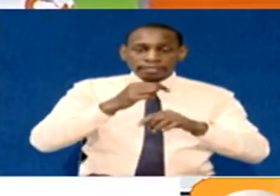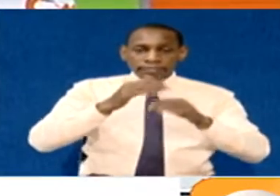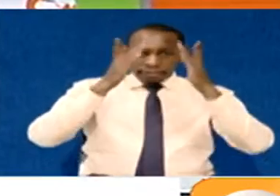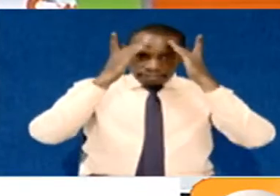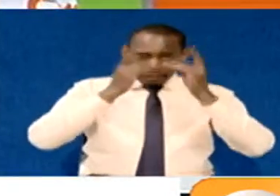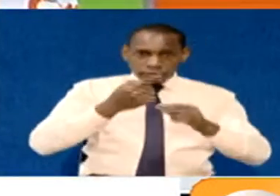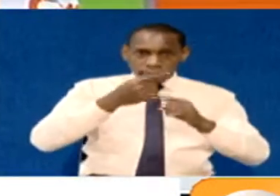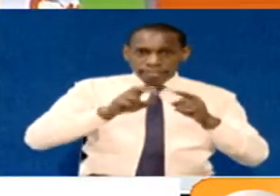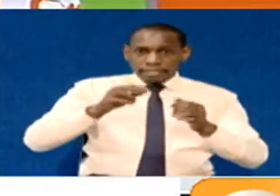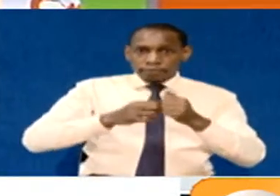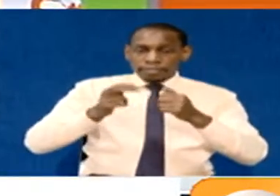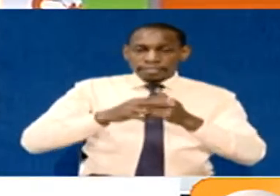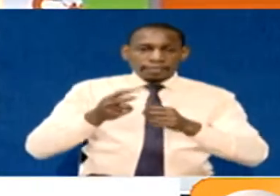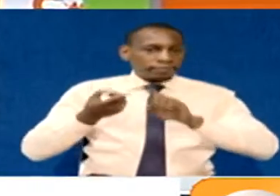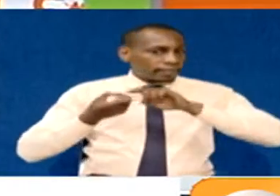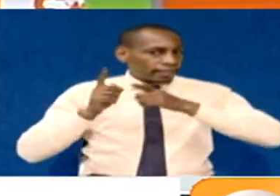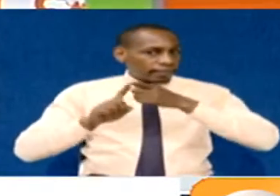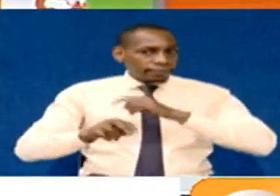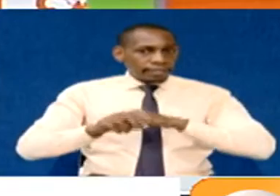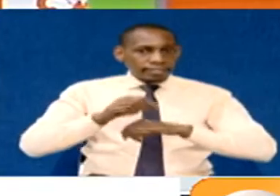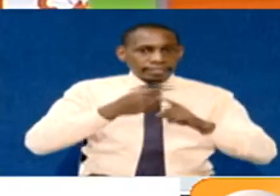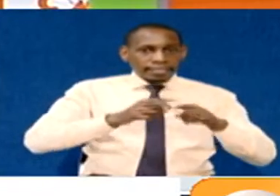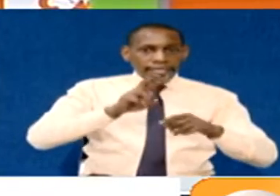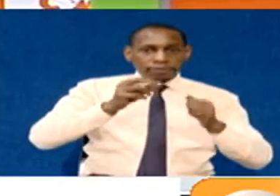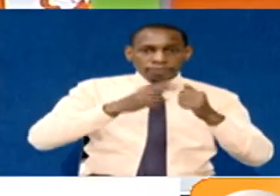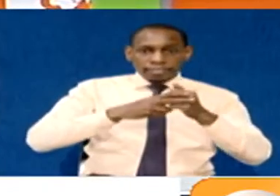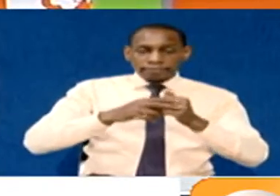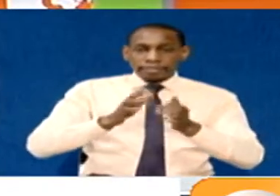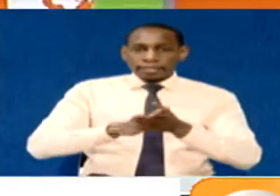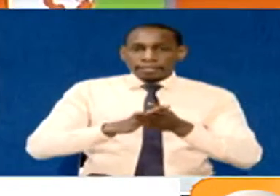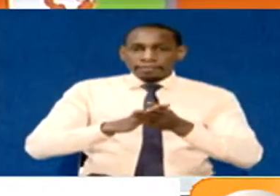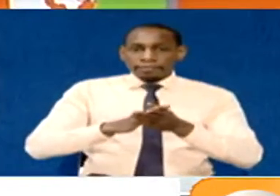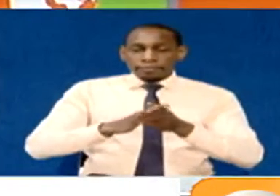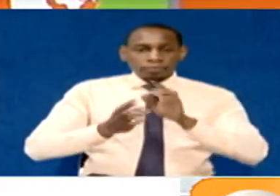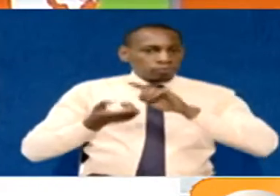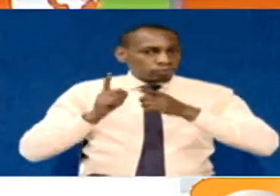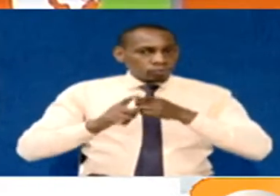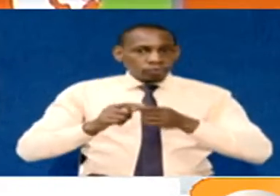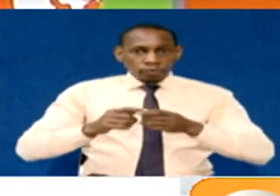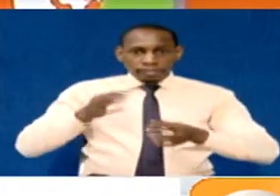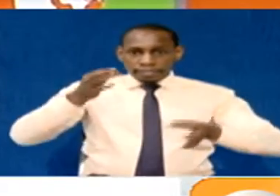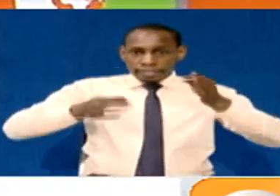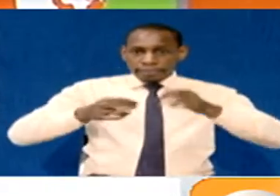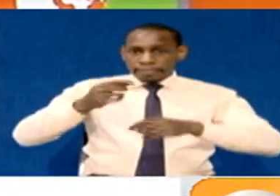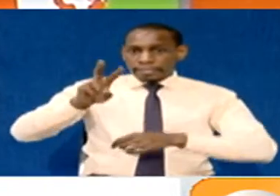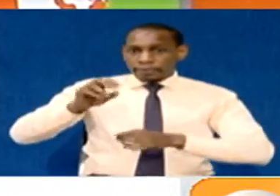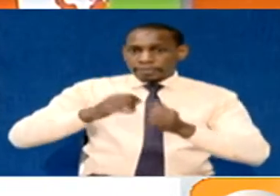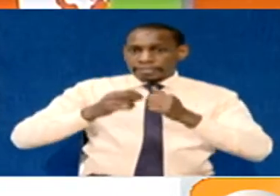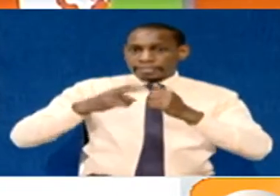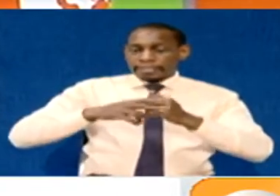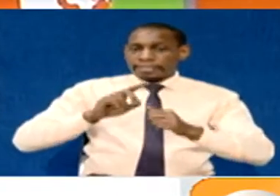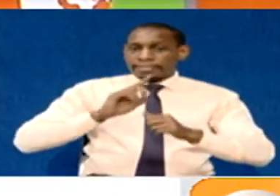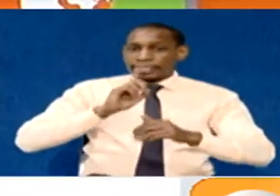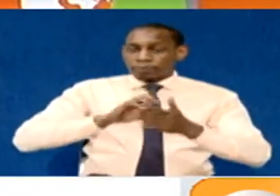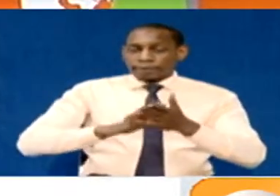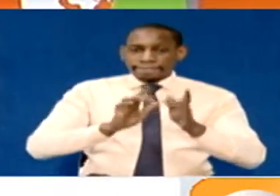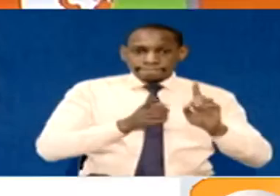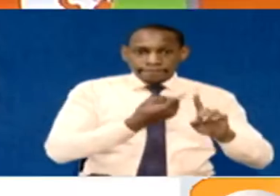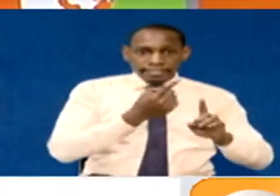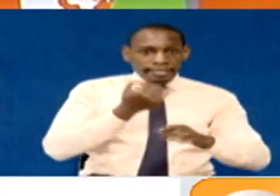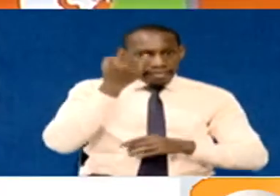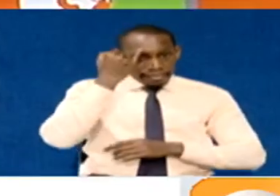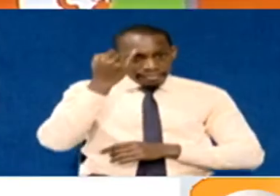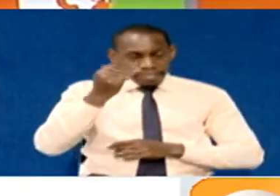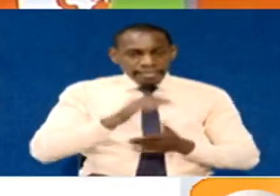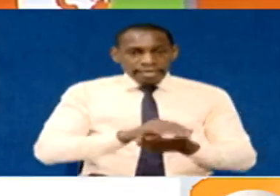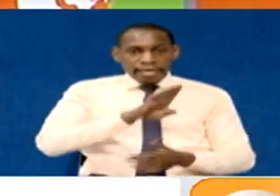back at how 2007 was to make that ruling in 2017. And he talked about how initially, he says the initial idea